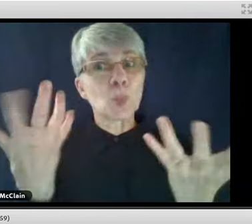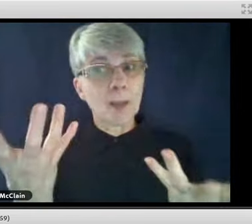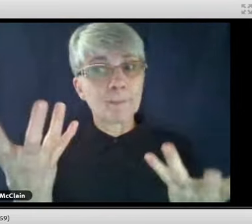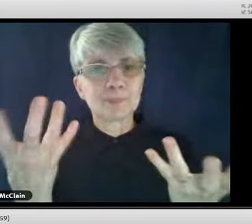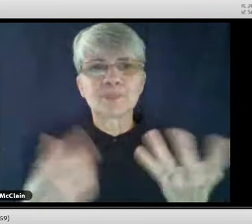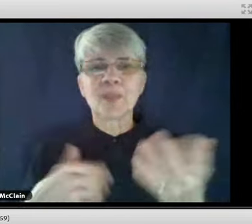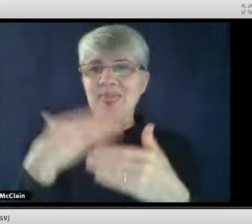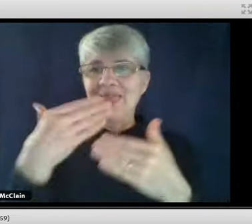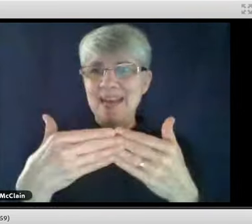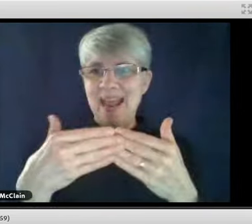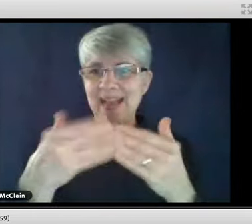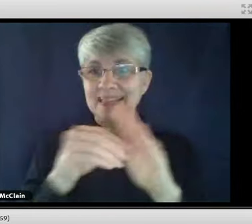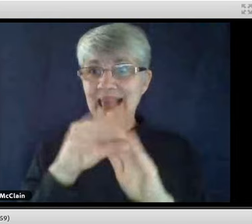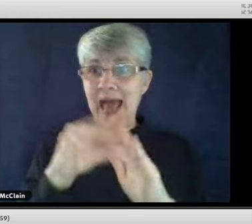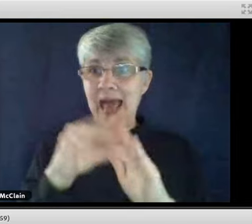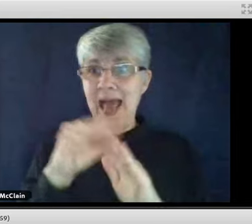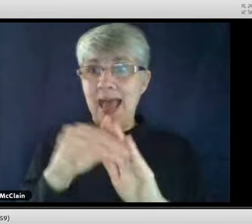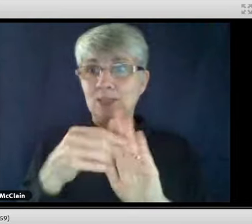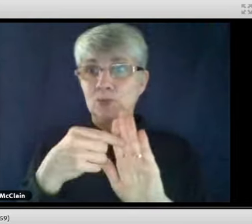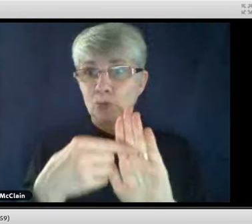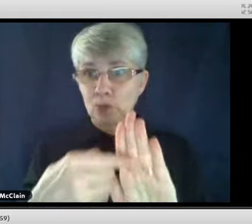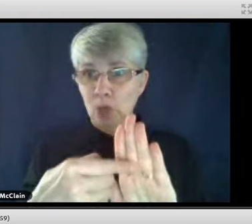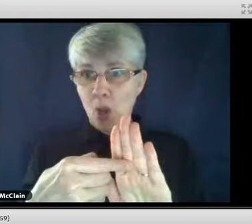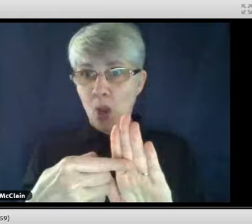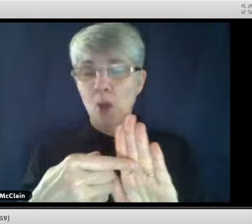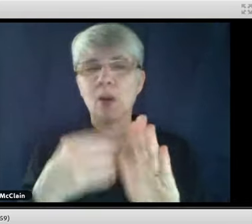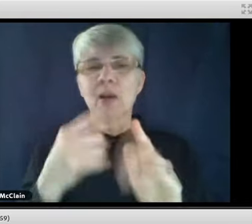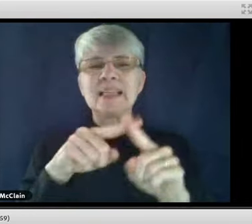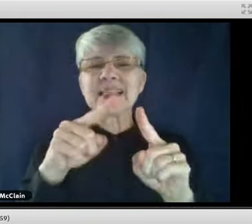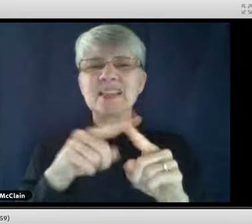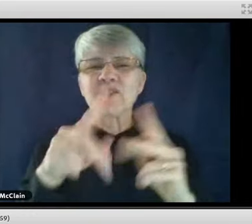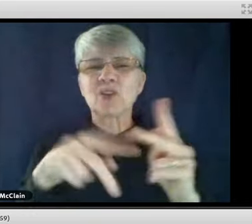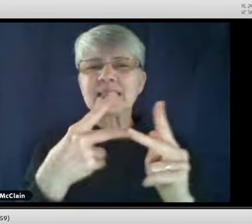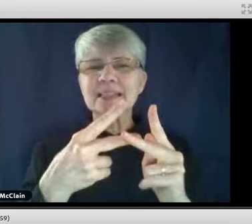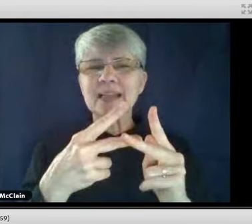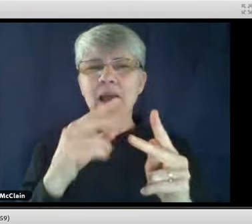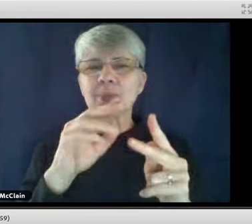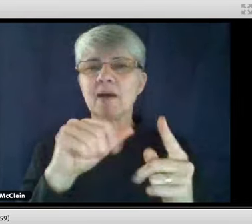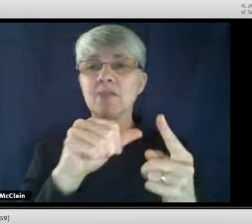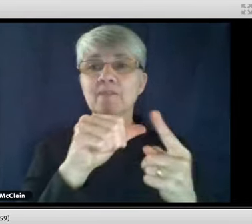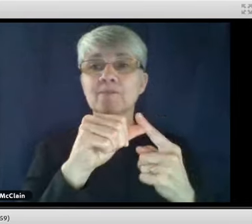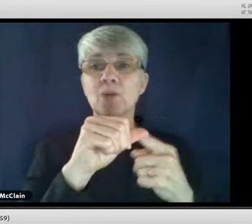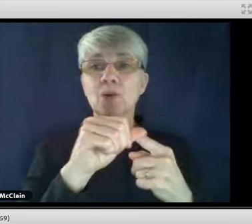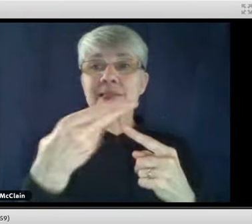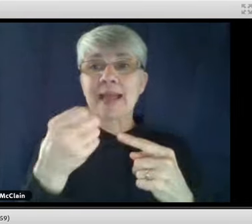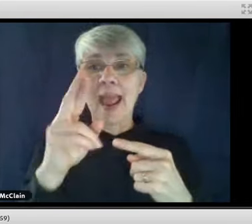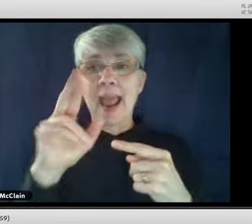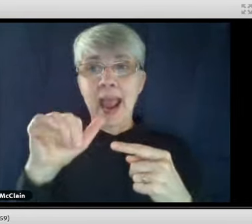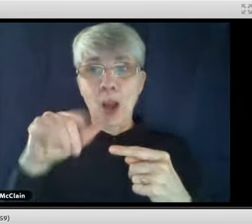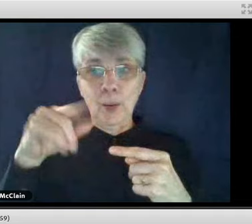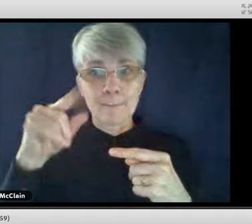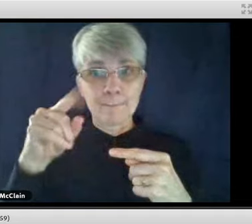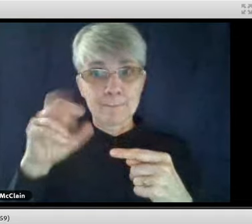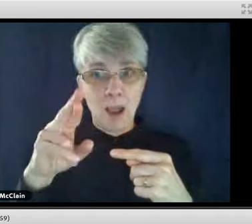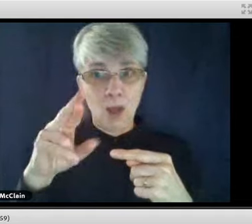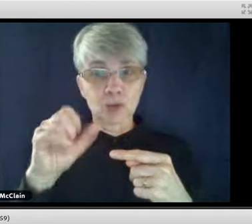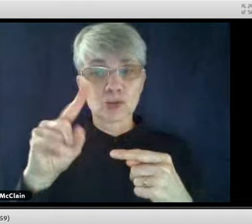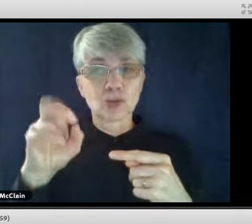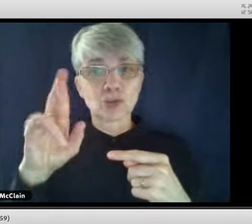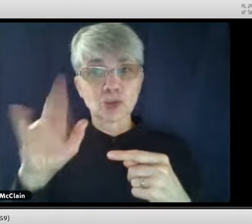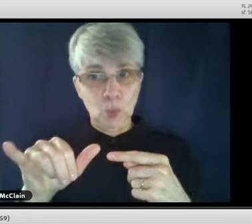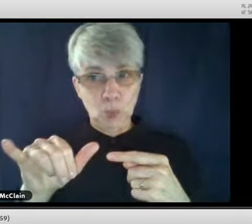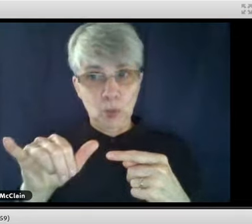Over the next several slides, I will present different versions of the first Harry Potter story in the Harry Potter series by J.K.